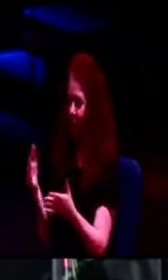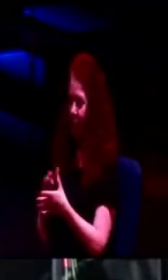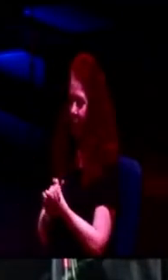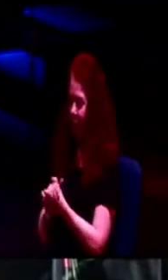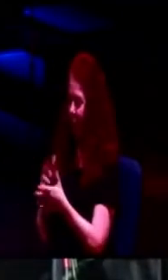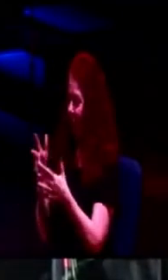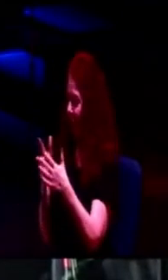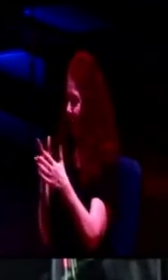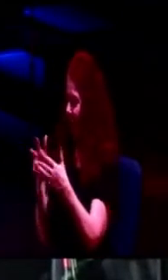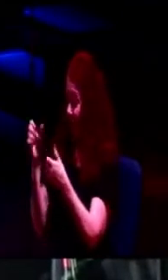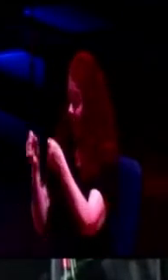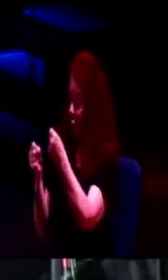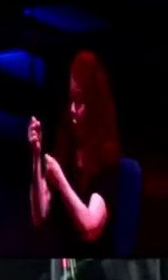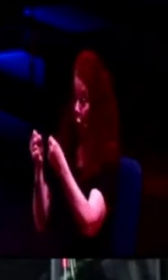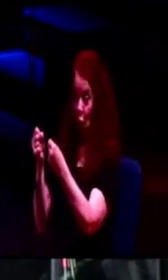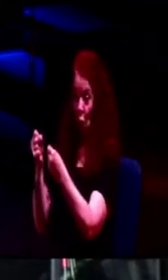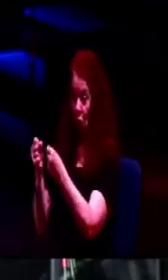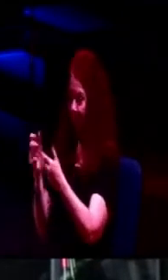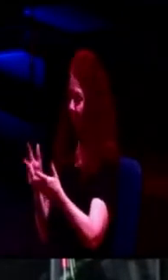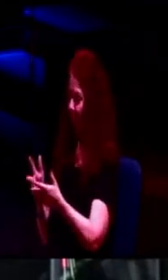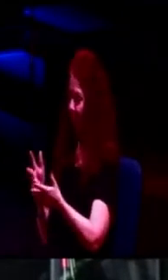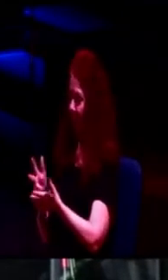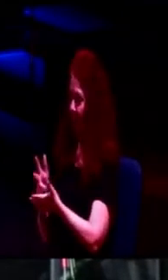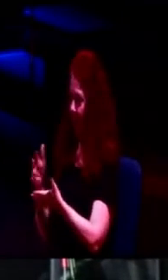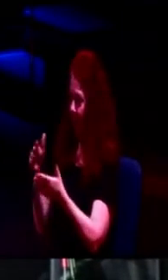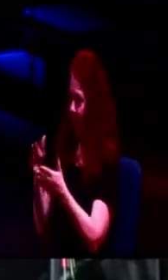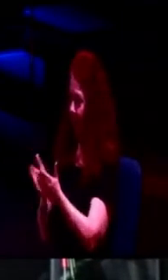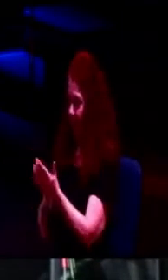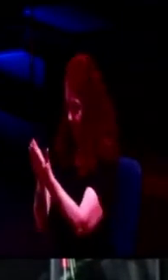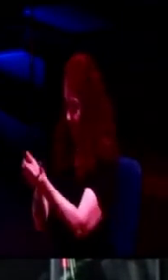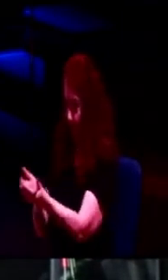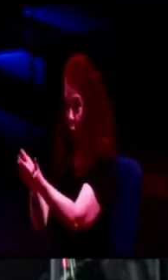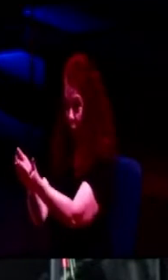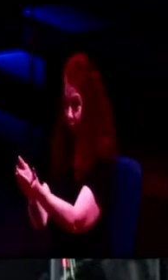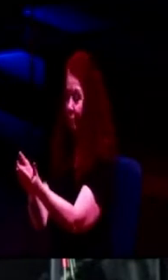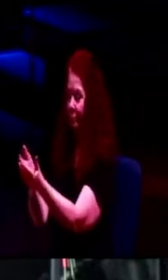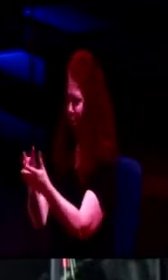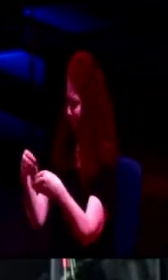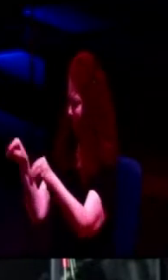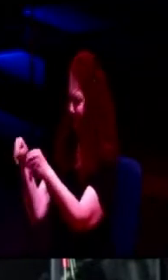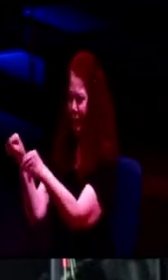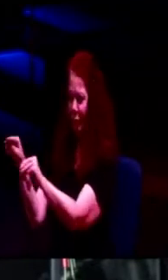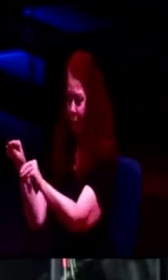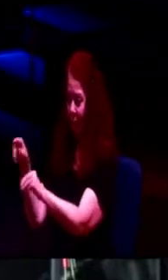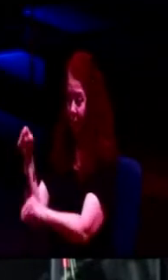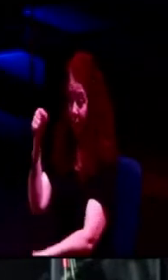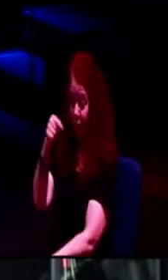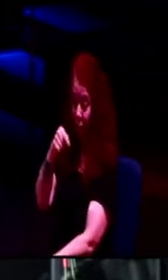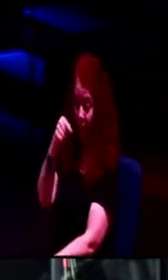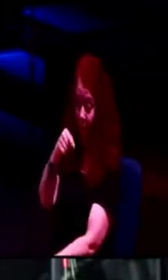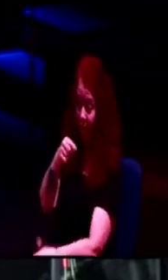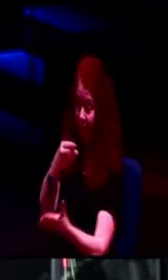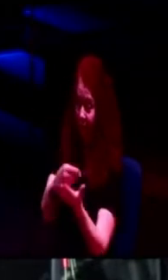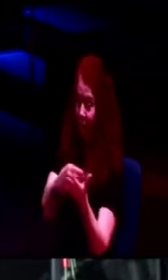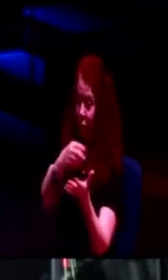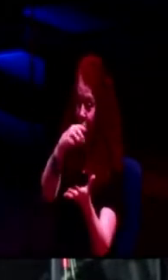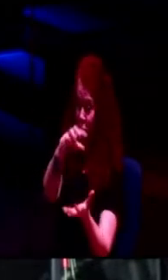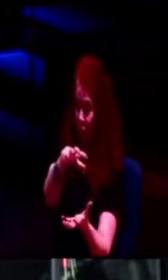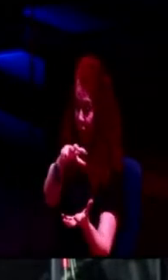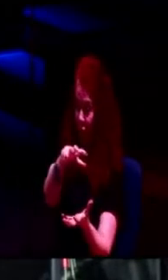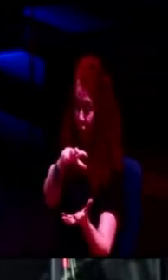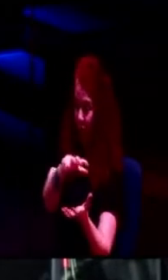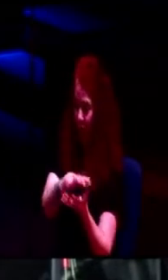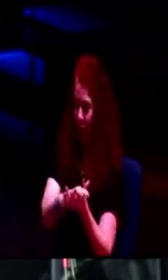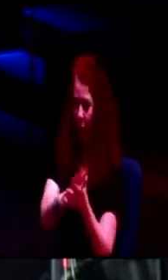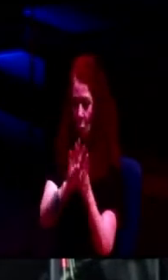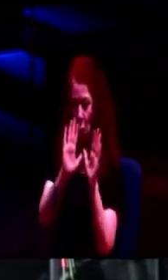boats, land, house, whatever he owned, he was willing to go and sell it for this one treasure. That is a treasure of